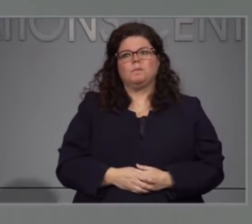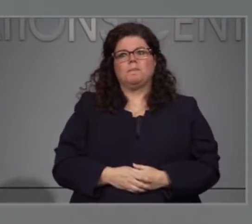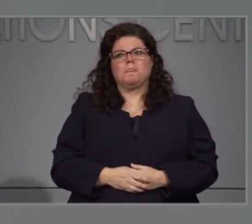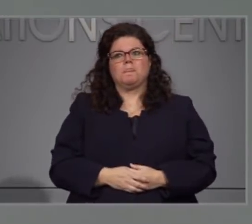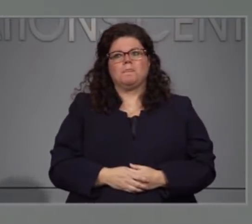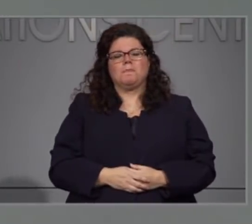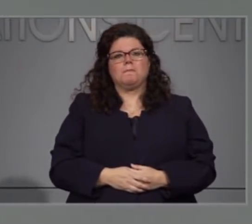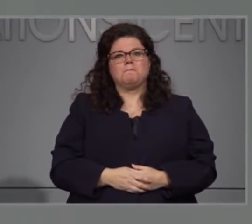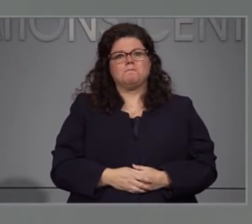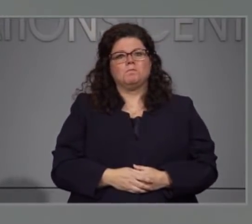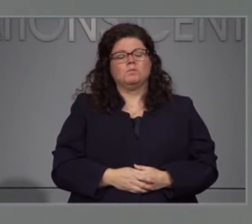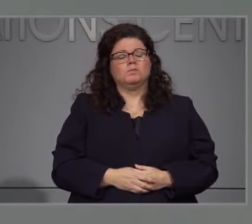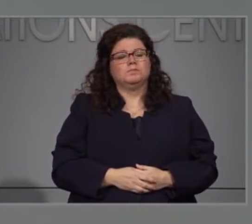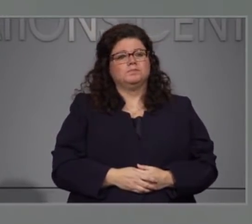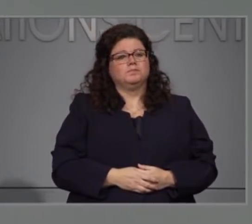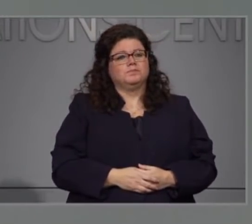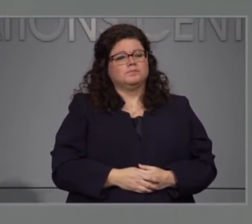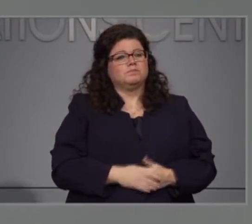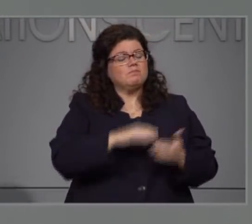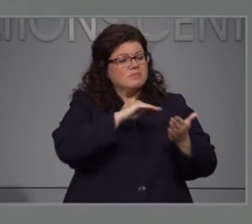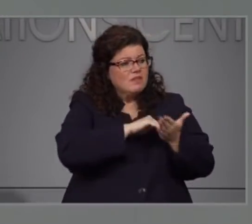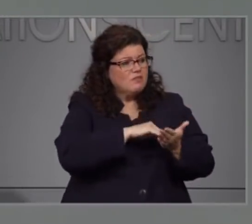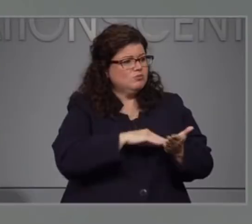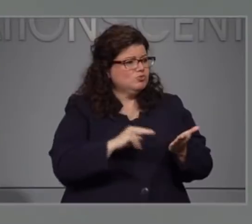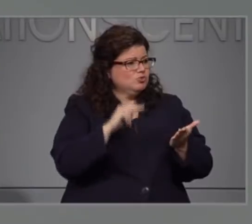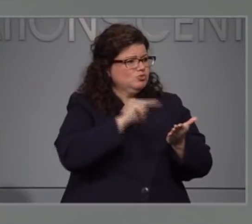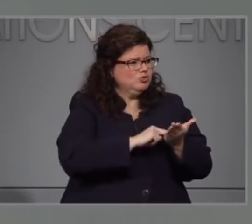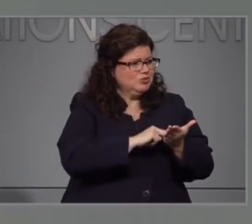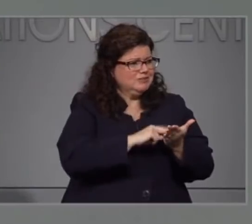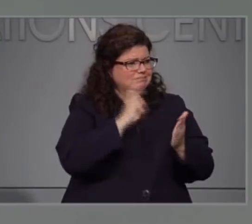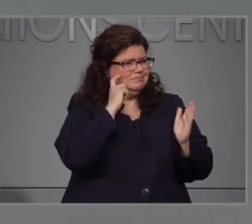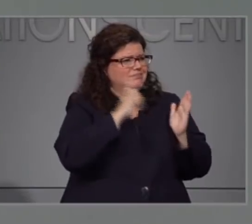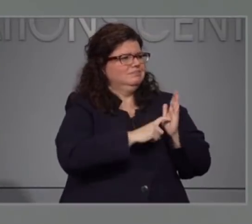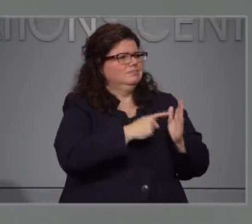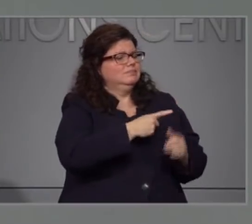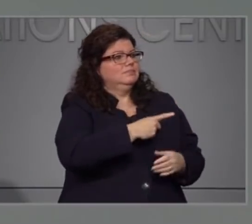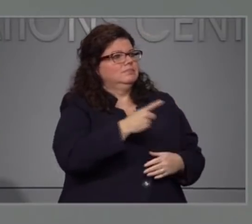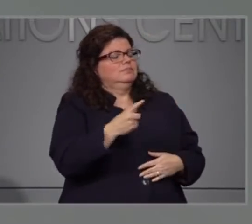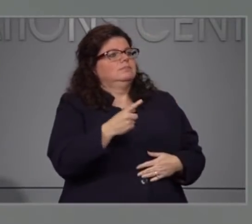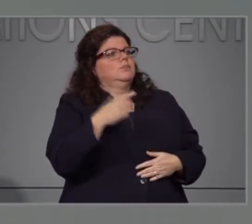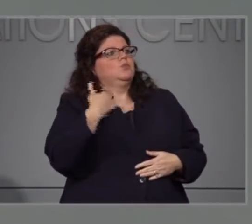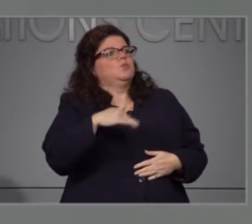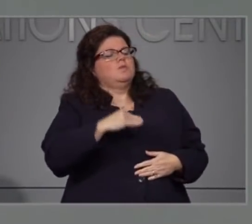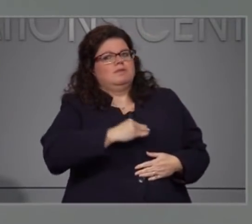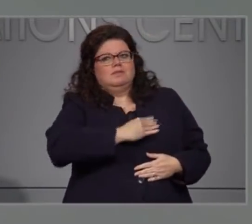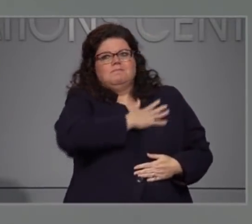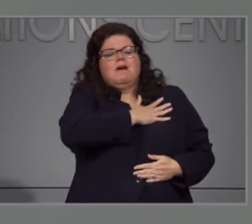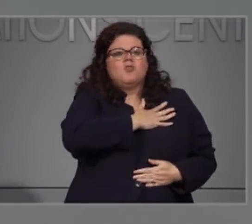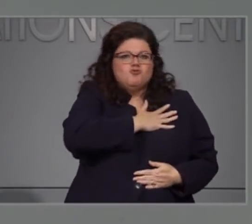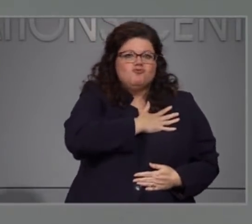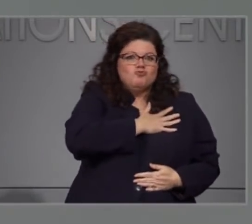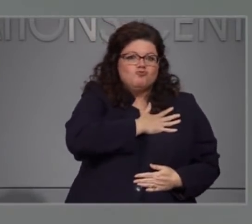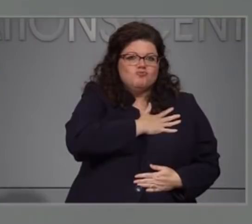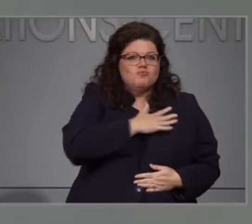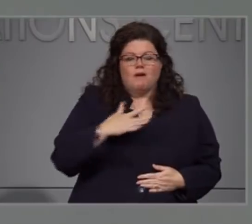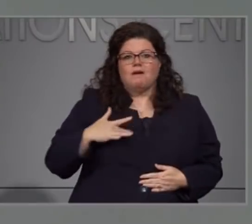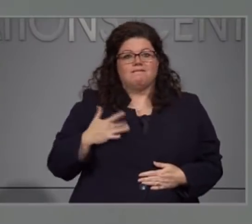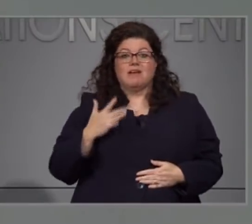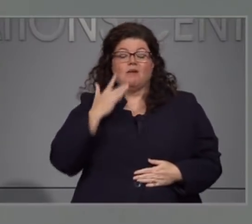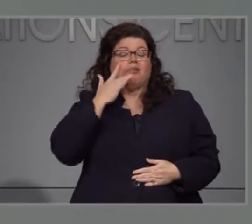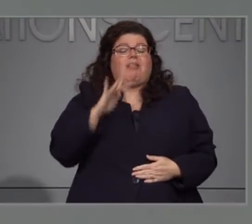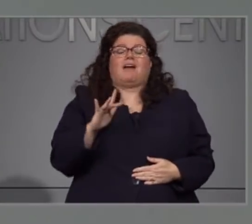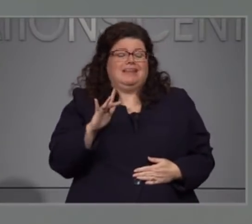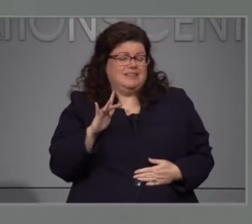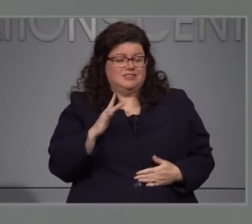have answered the call of duty and served with such incredible courage during these times. Let me just say how privileged I feel to